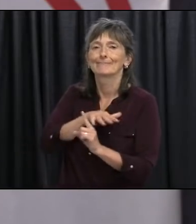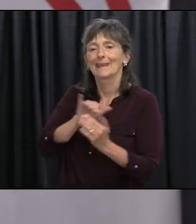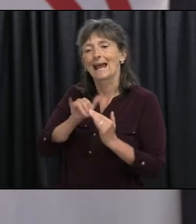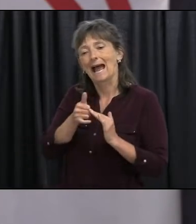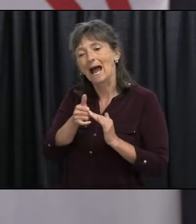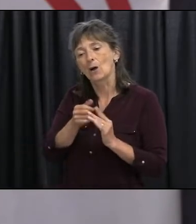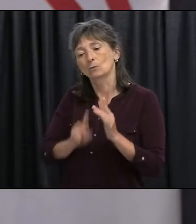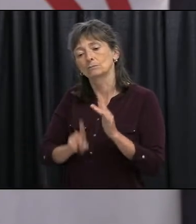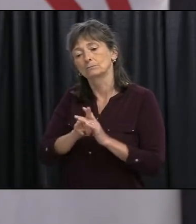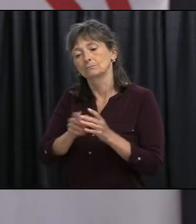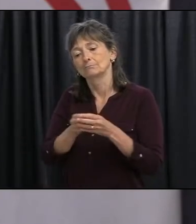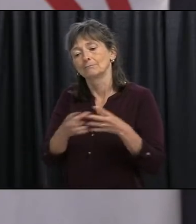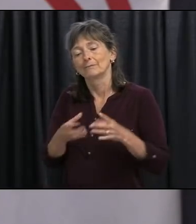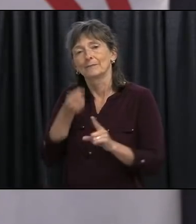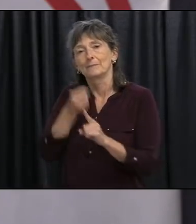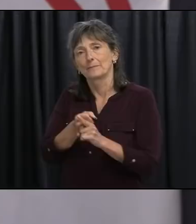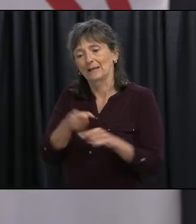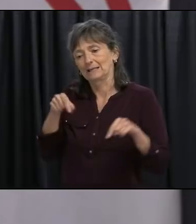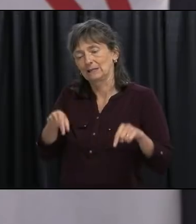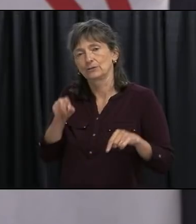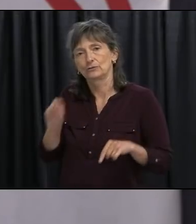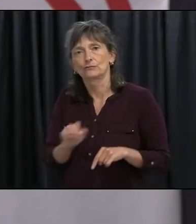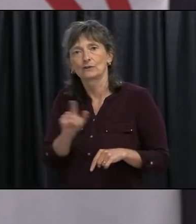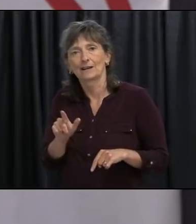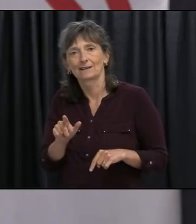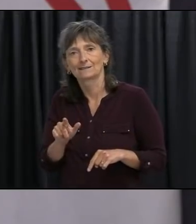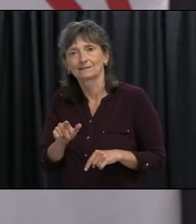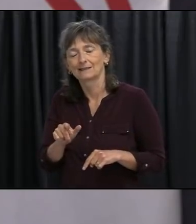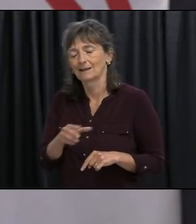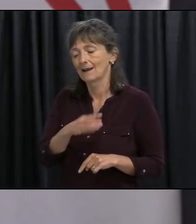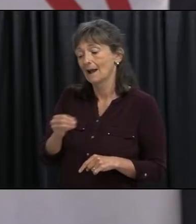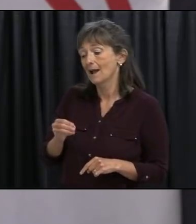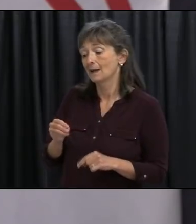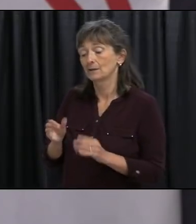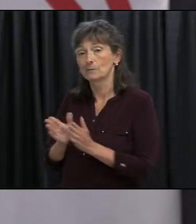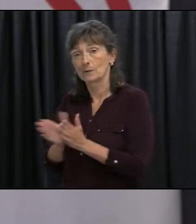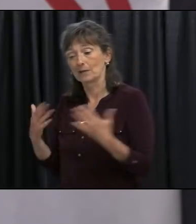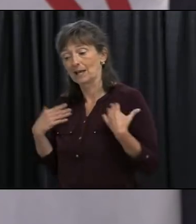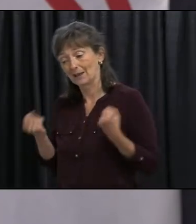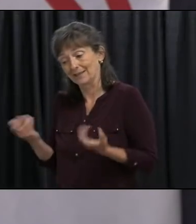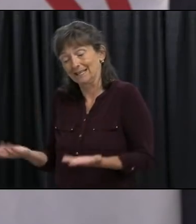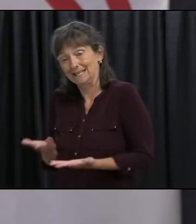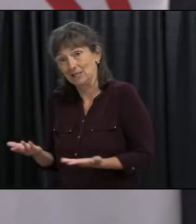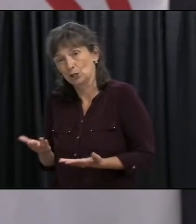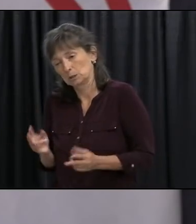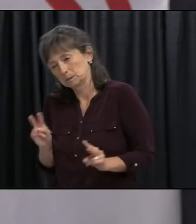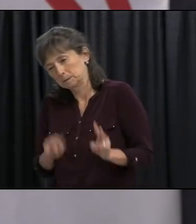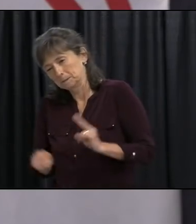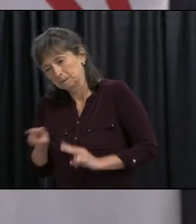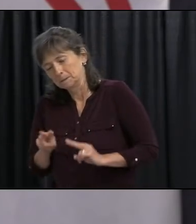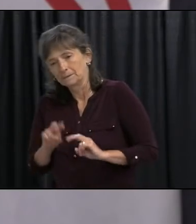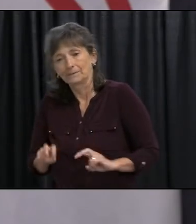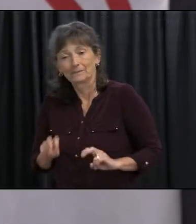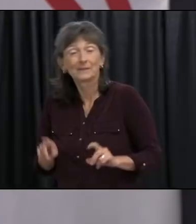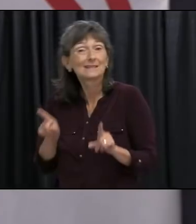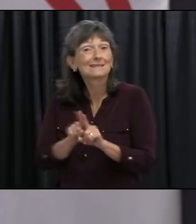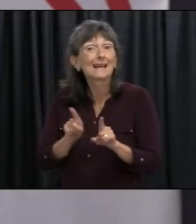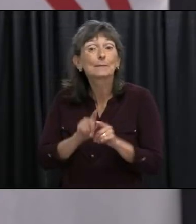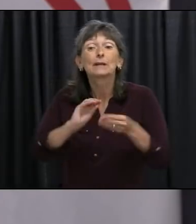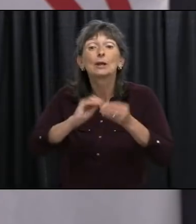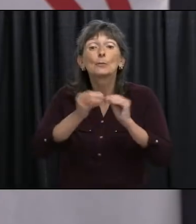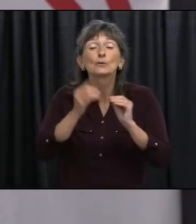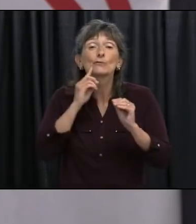province and what we feel is best, working with public health to protect Newfoundlanders and Labradorians. It's like the size of gatherings. We've